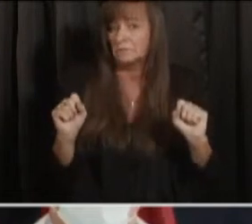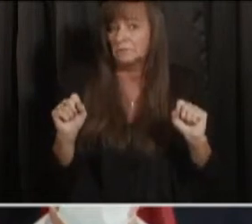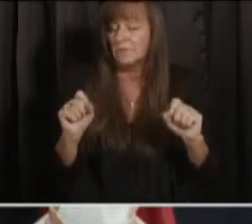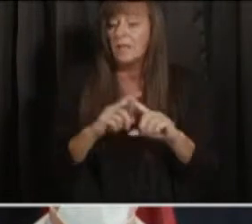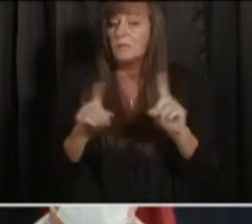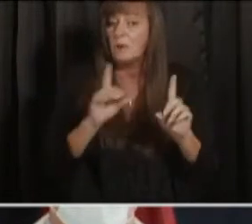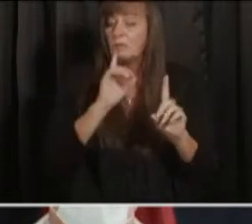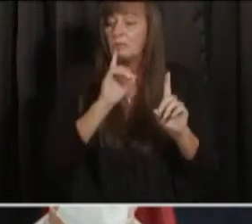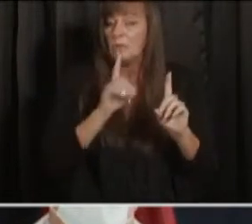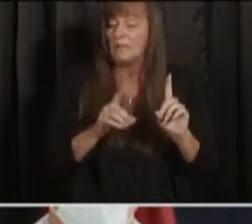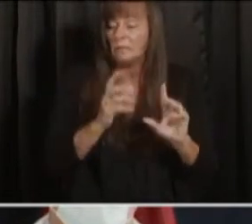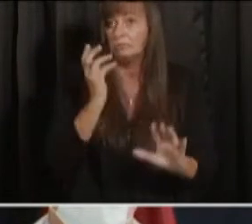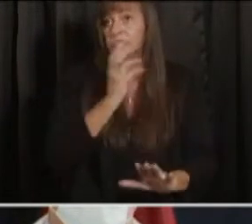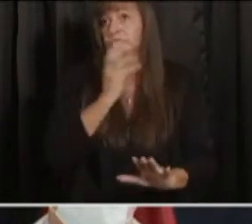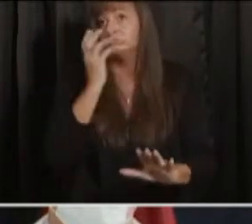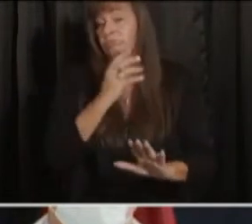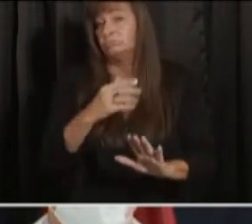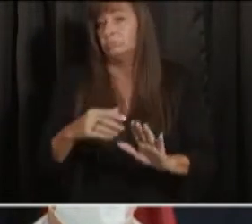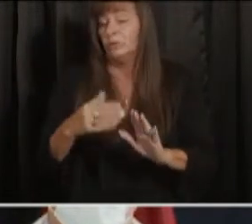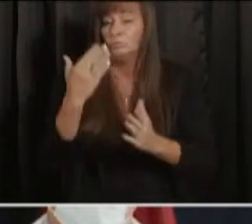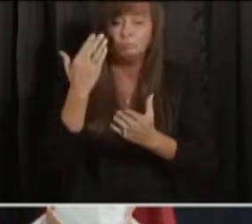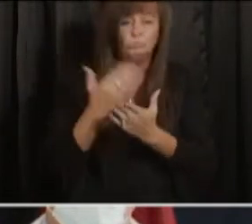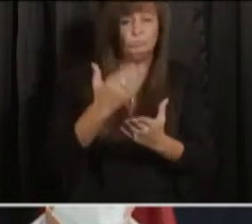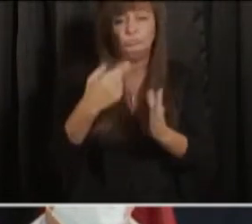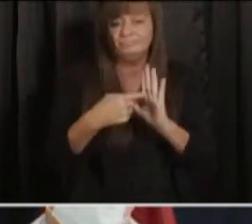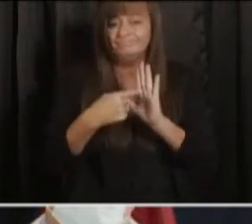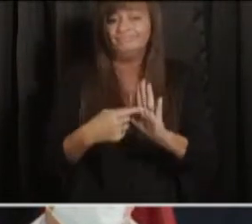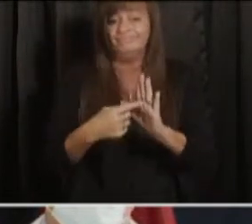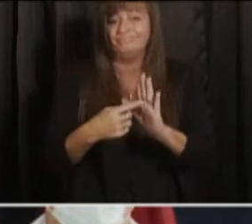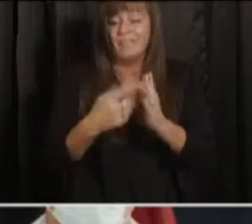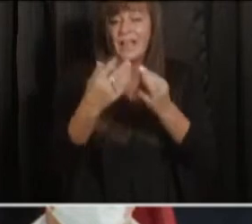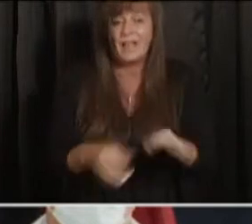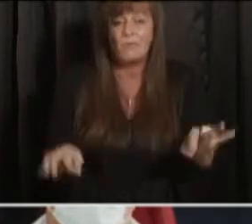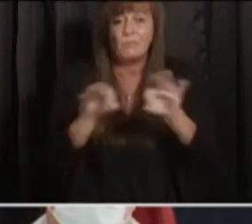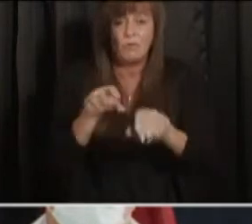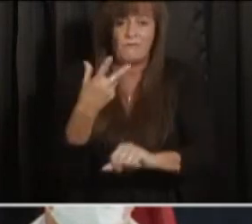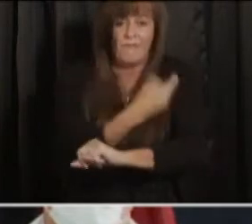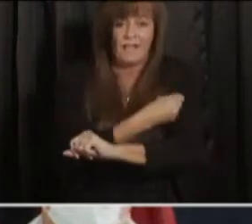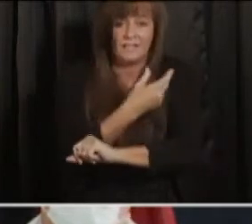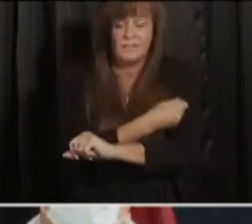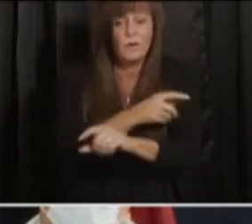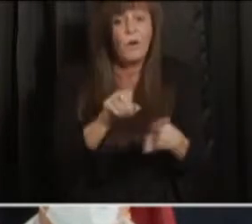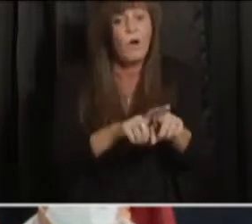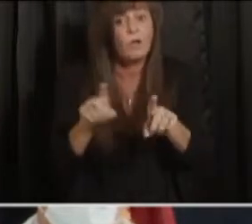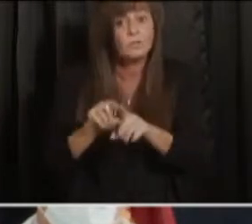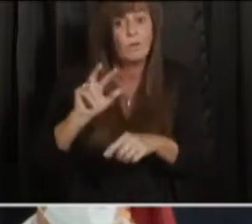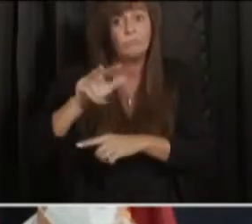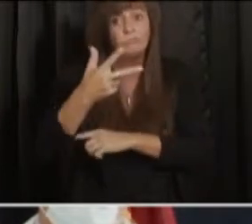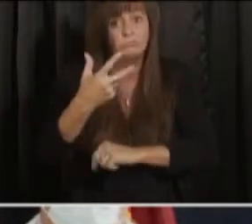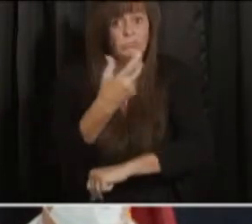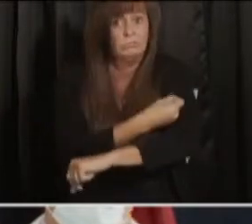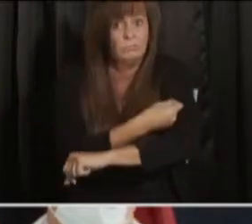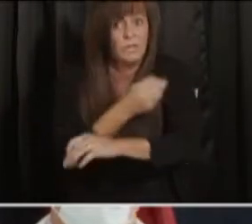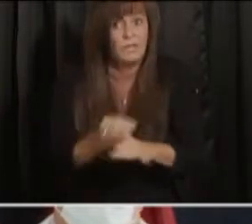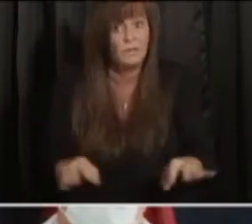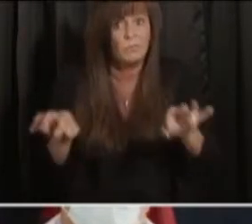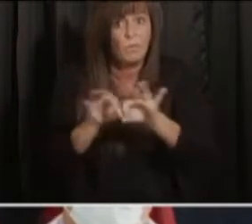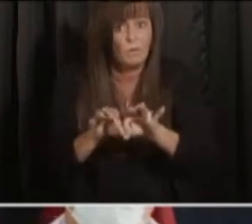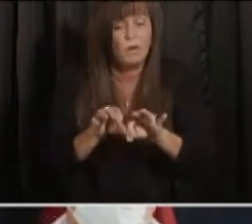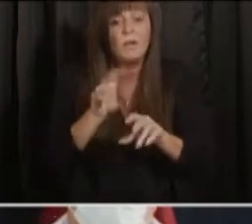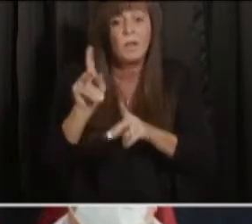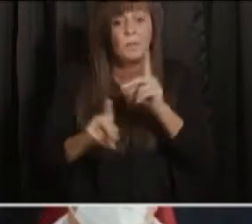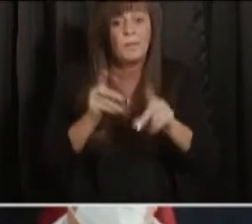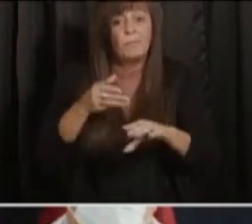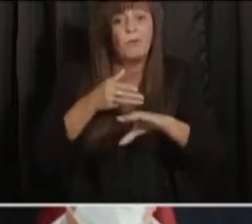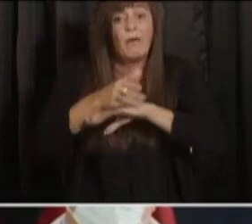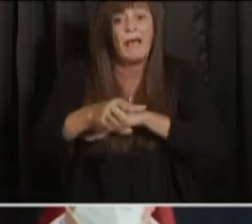But it really starkly shows how important the vaccination is, and of course now how important the booster is for people after 6